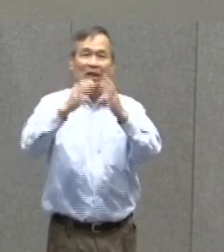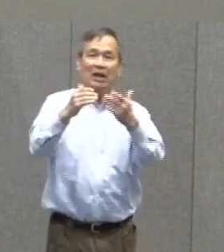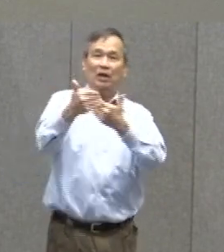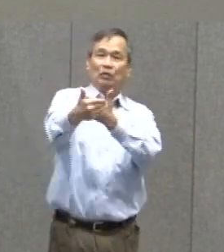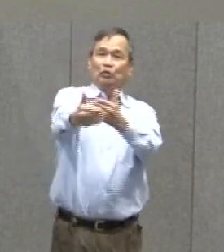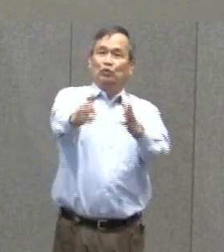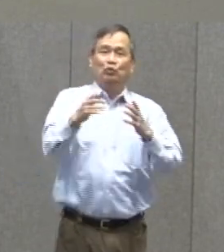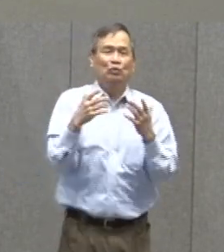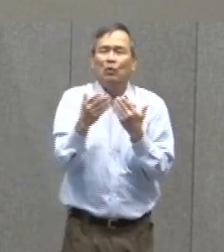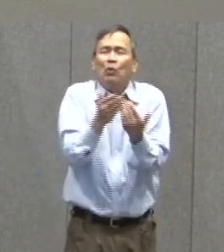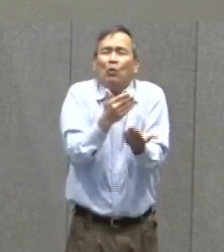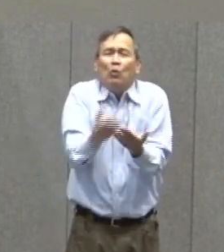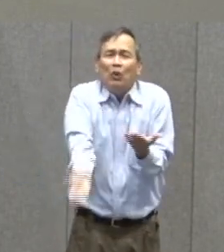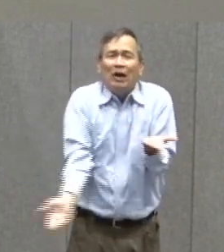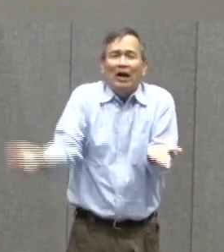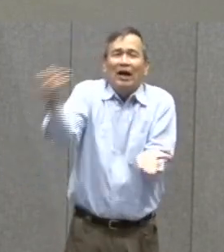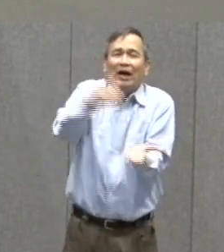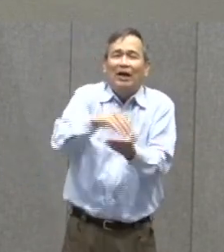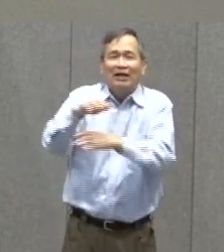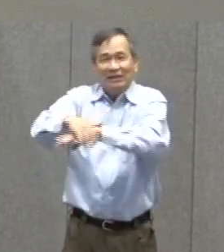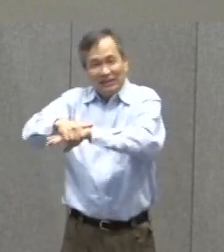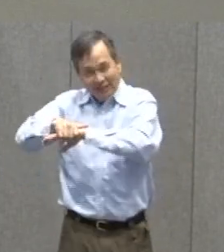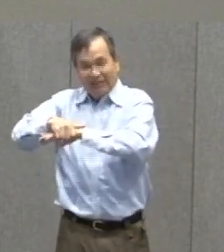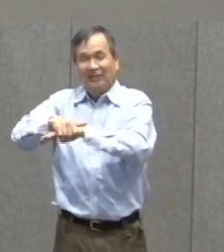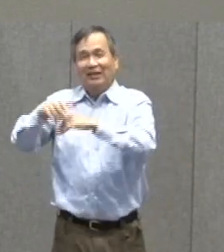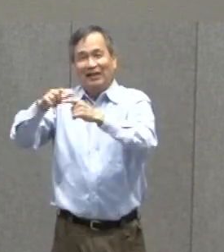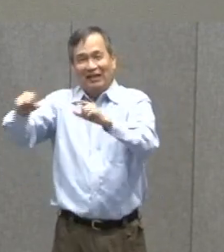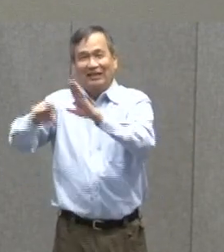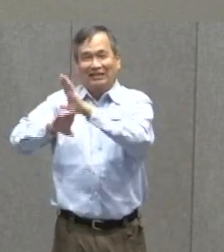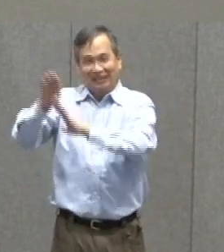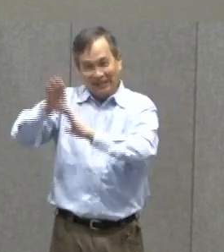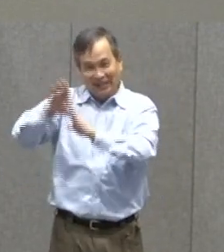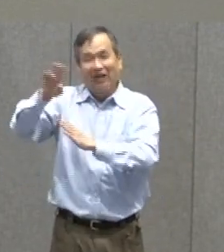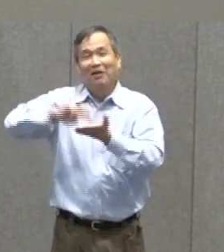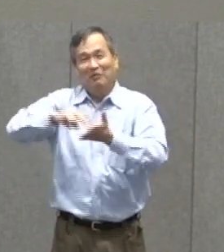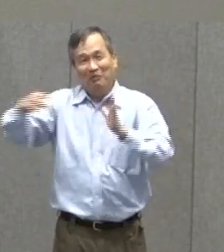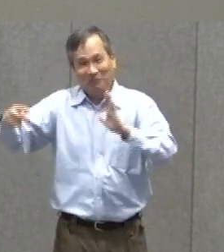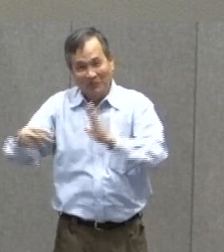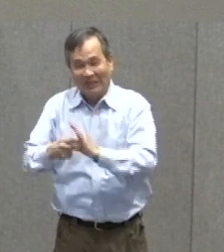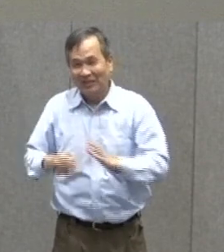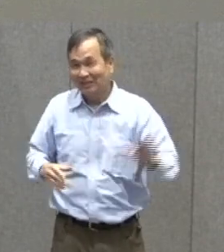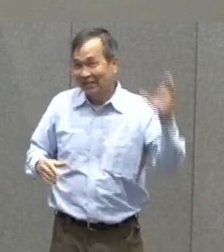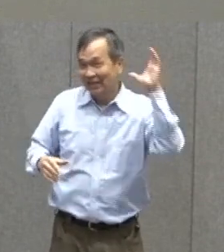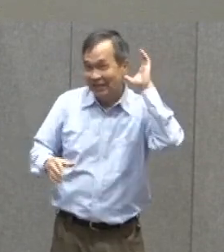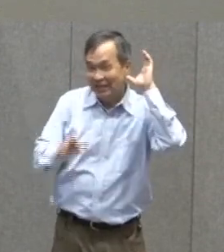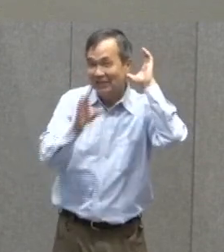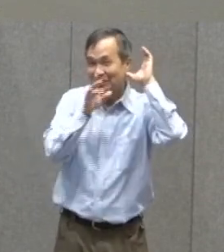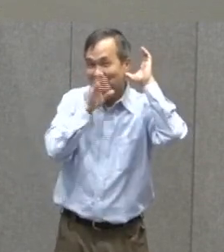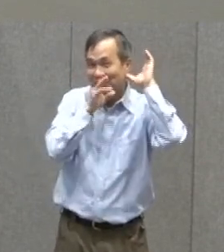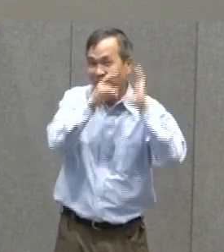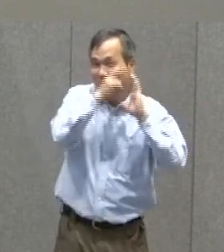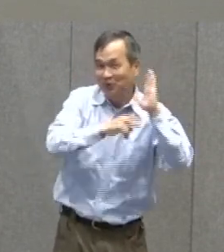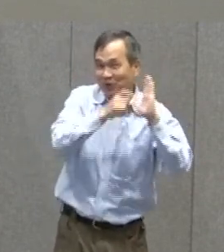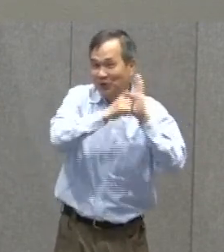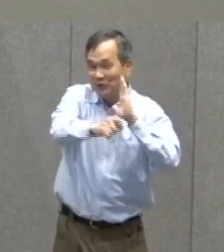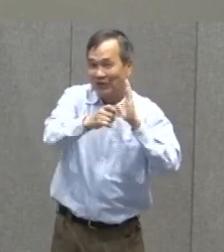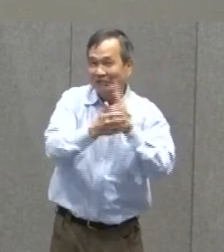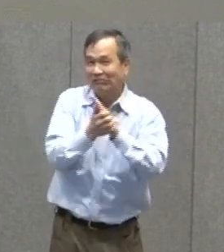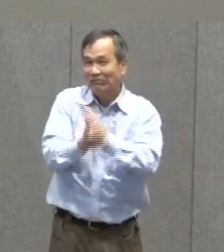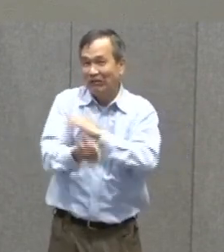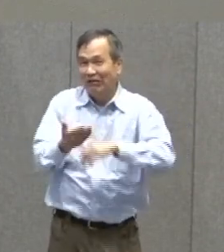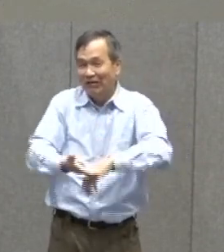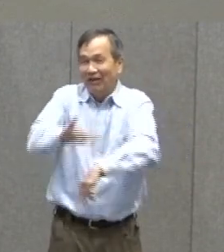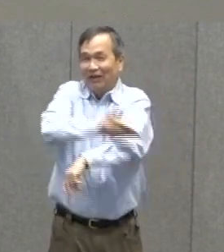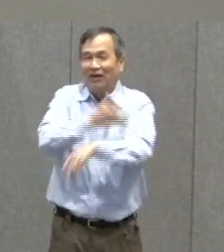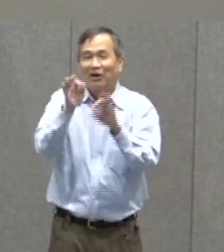conversation. Because again, English language development is developing listening, speaking, reading, and writing. So that's very